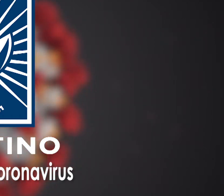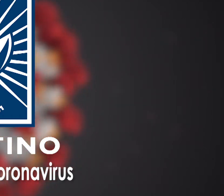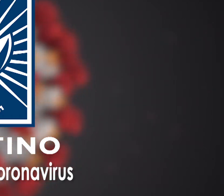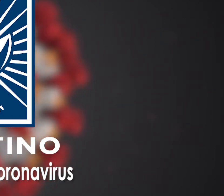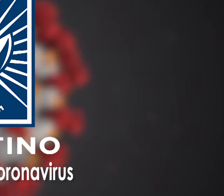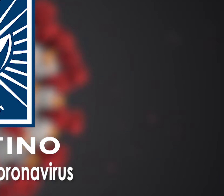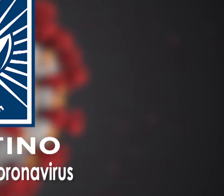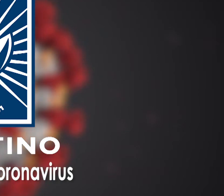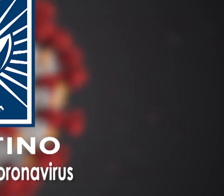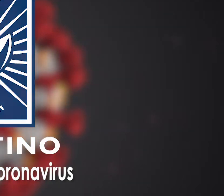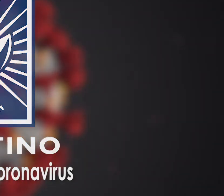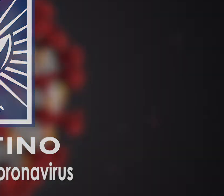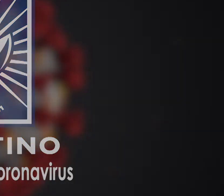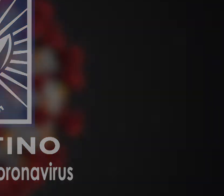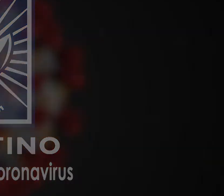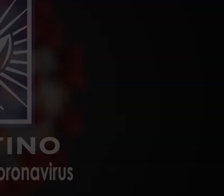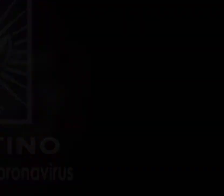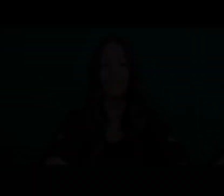cupertino.org/coronavirus.